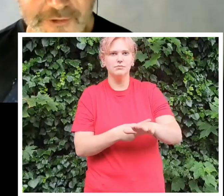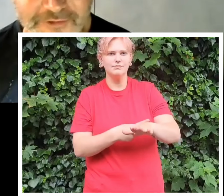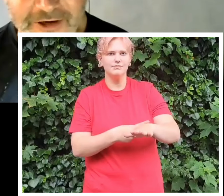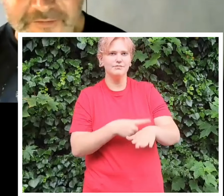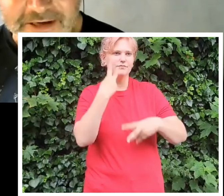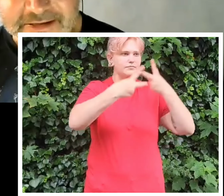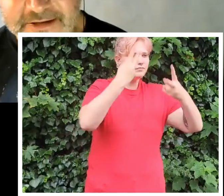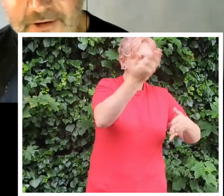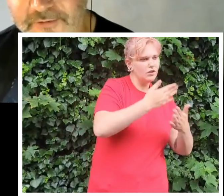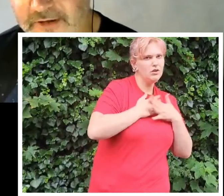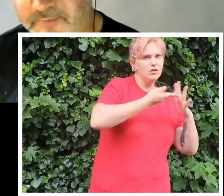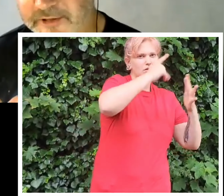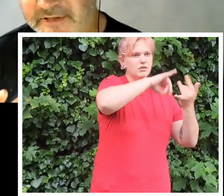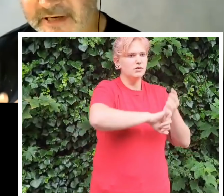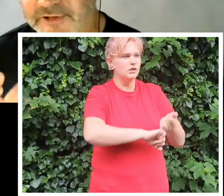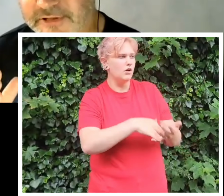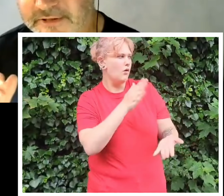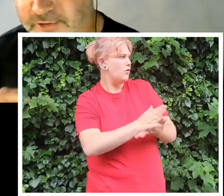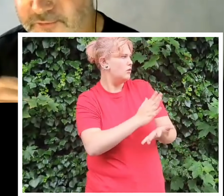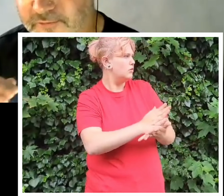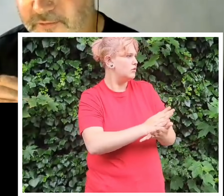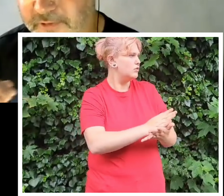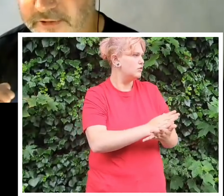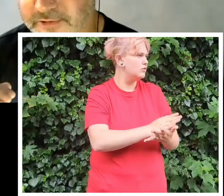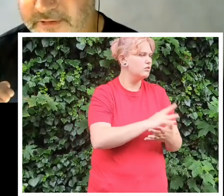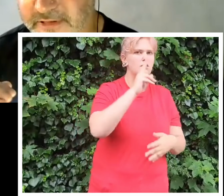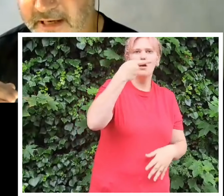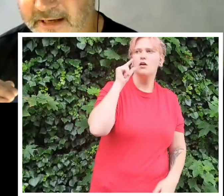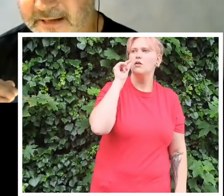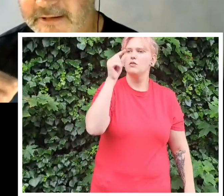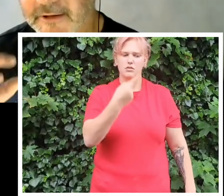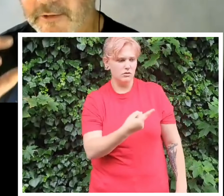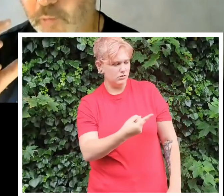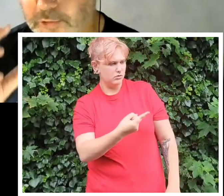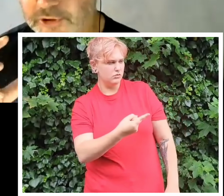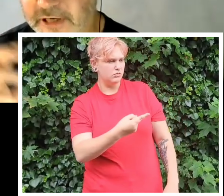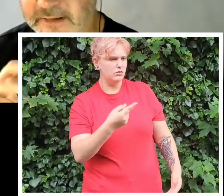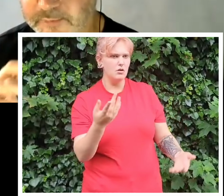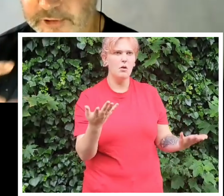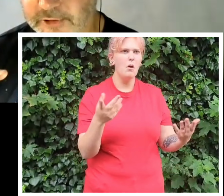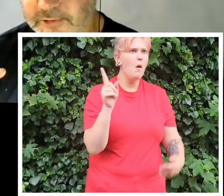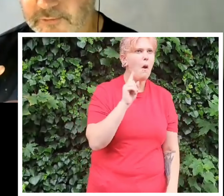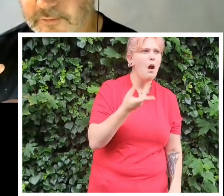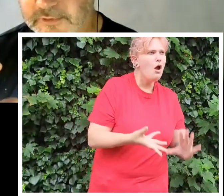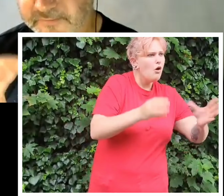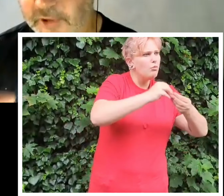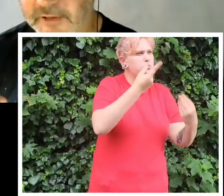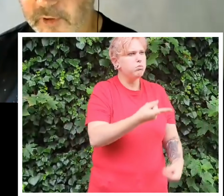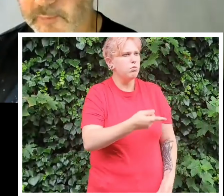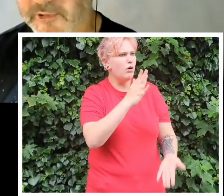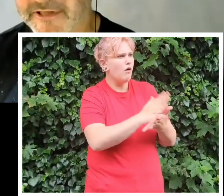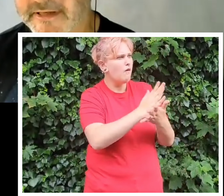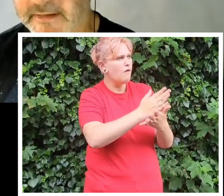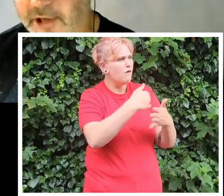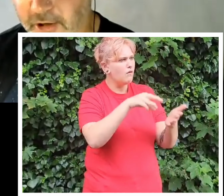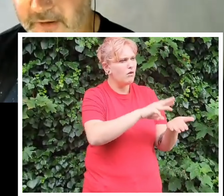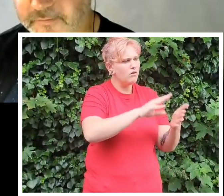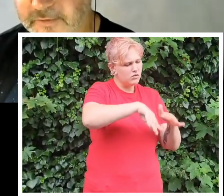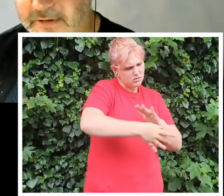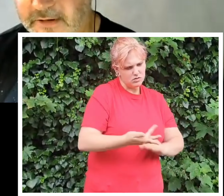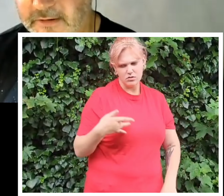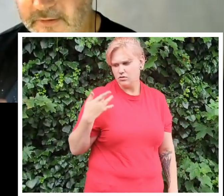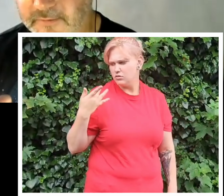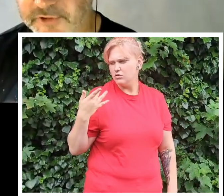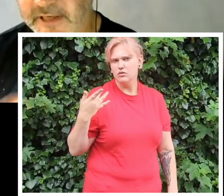the song Love Is. So I suppose essentially two questions there. What shaped you, defining moments in